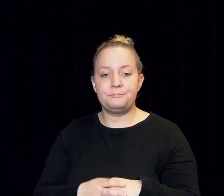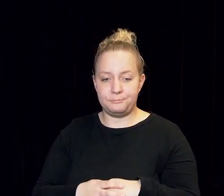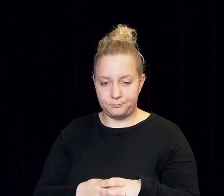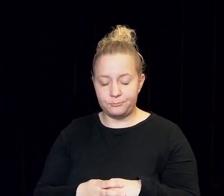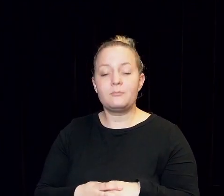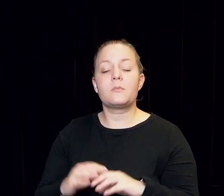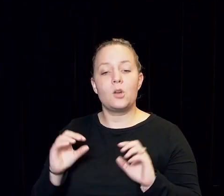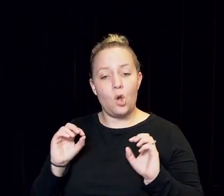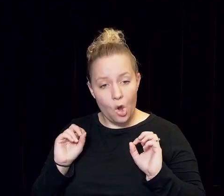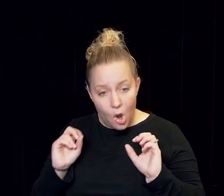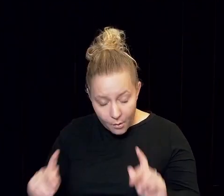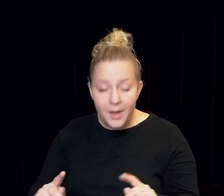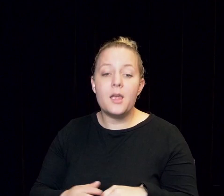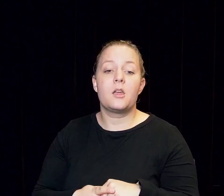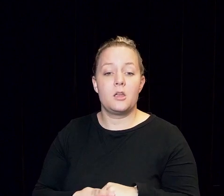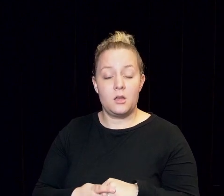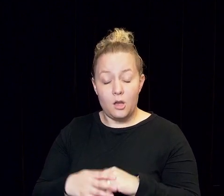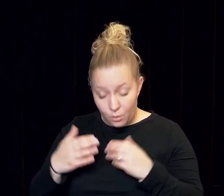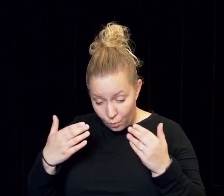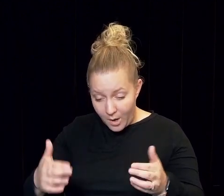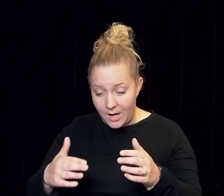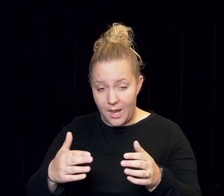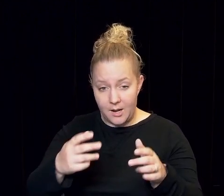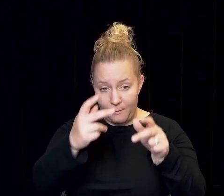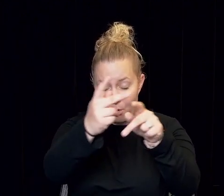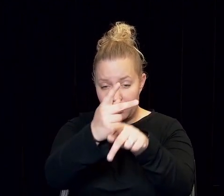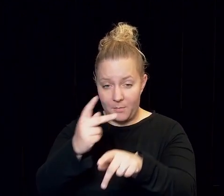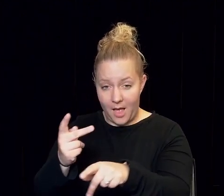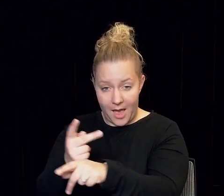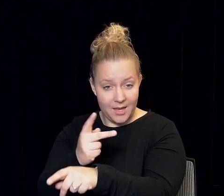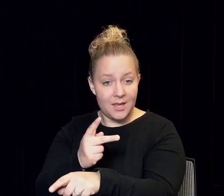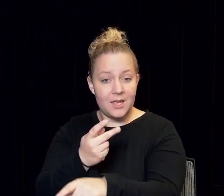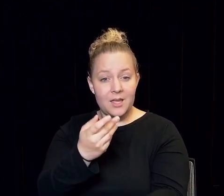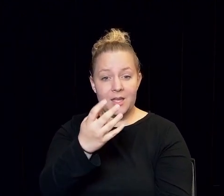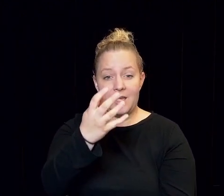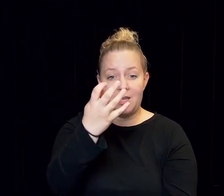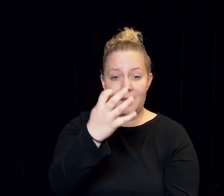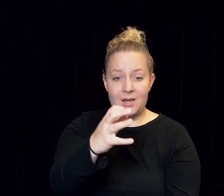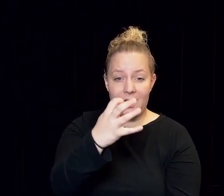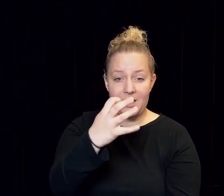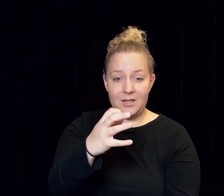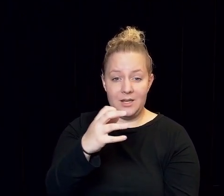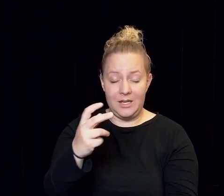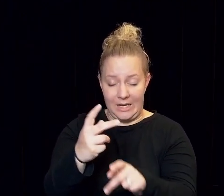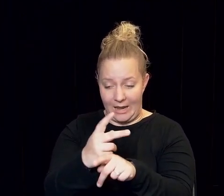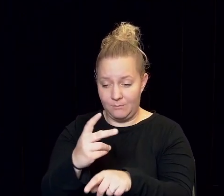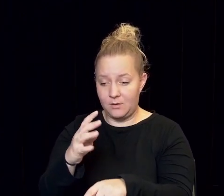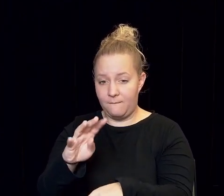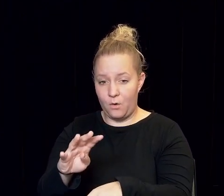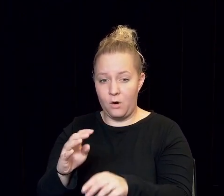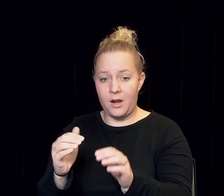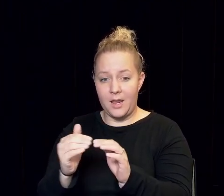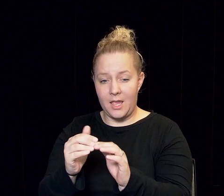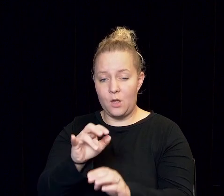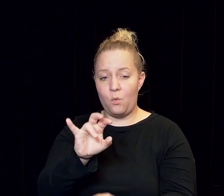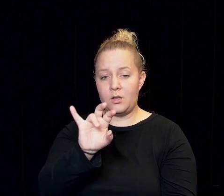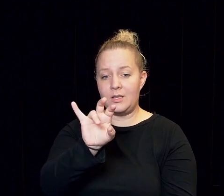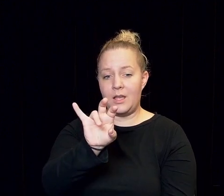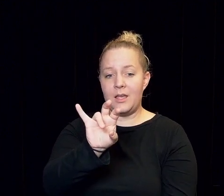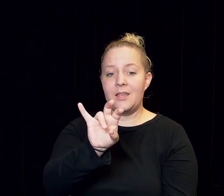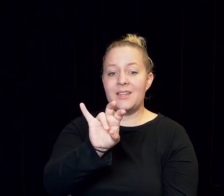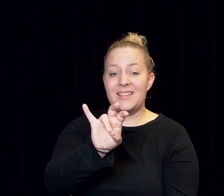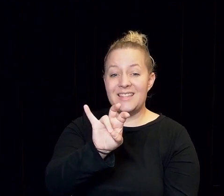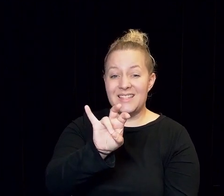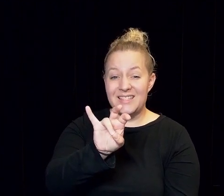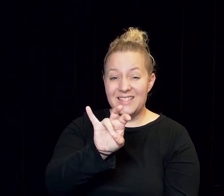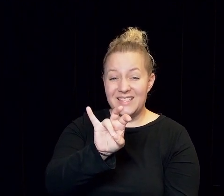Okie doke. I went ahead and multiplied these things. 19 times 4 ended up being 76, but remember you have to add that numerator, that 1. So